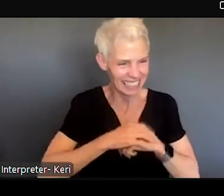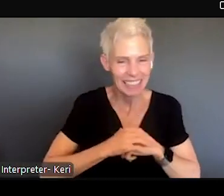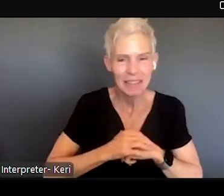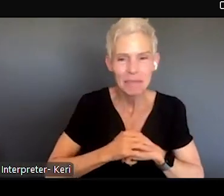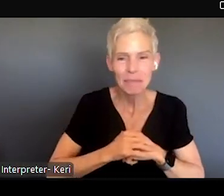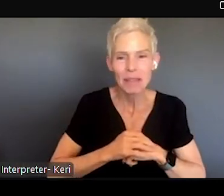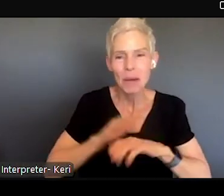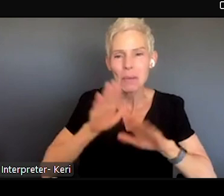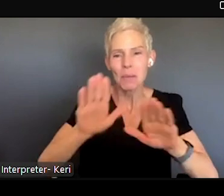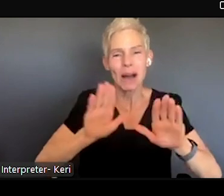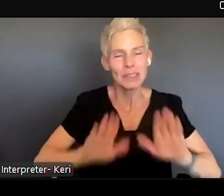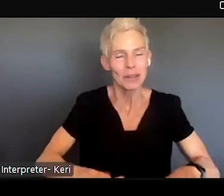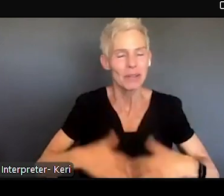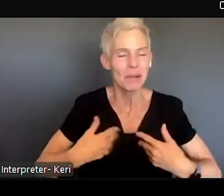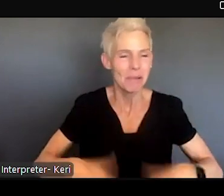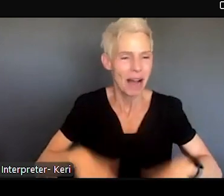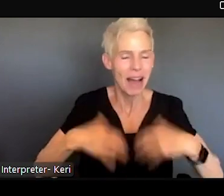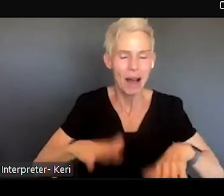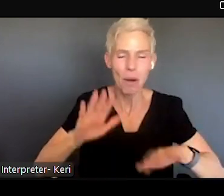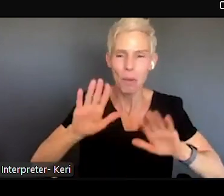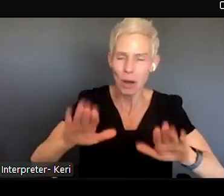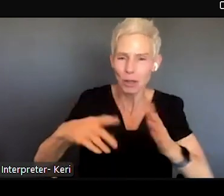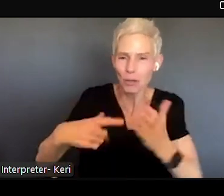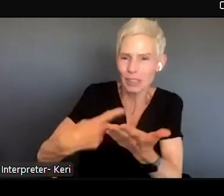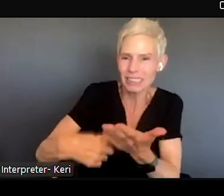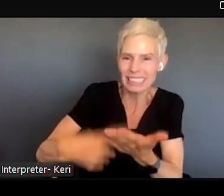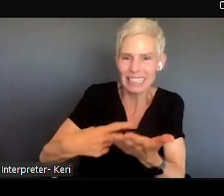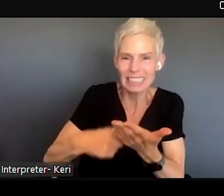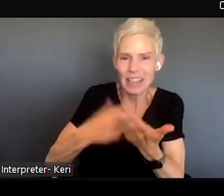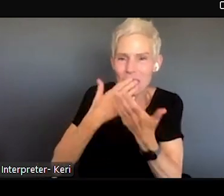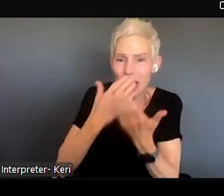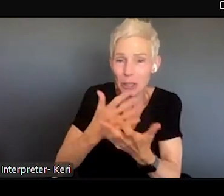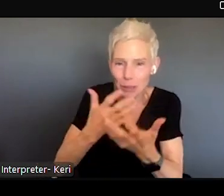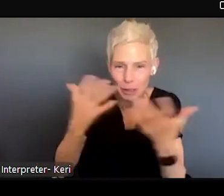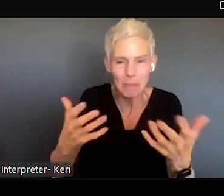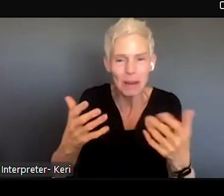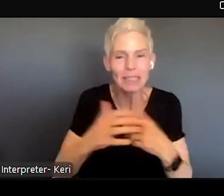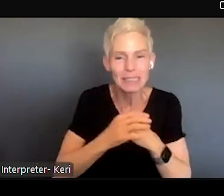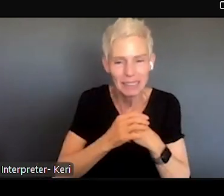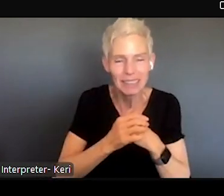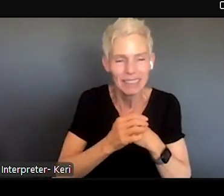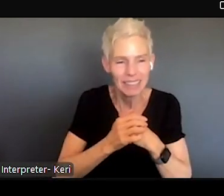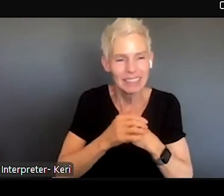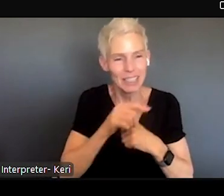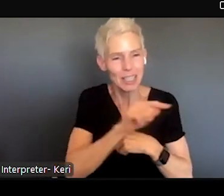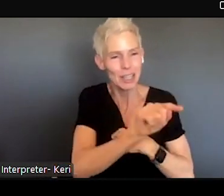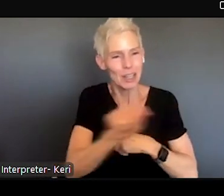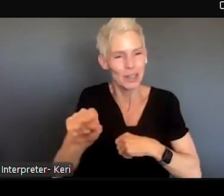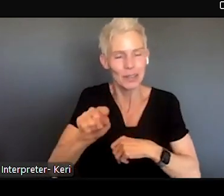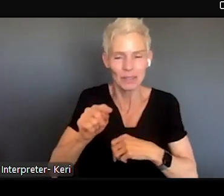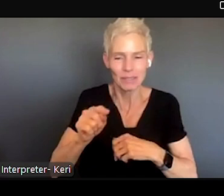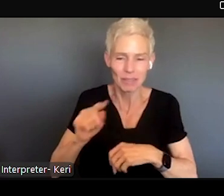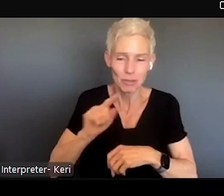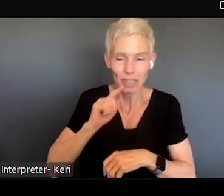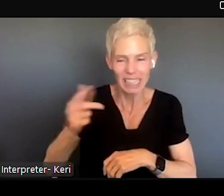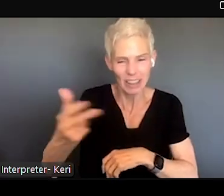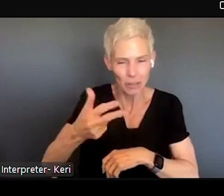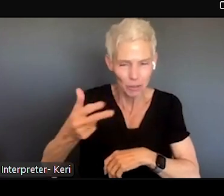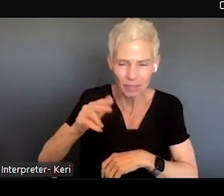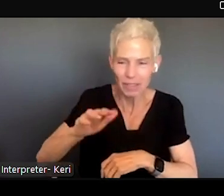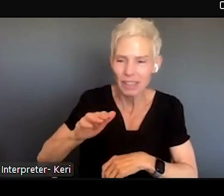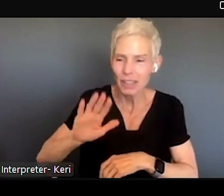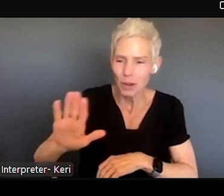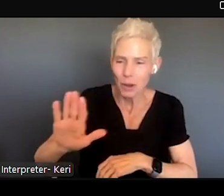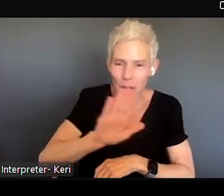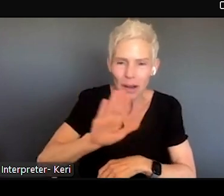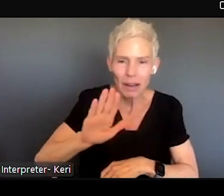No, fantastic. What a wonderful discussion. Thank you so much to all of you for sharing your